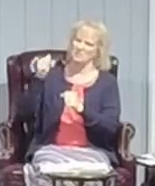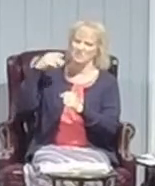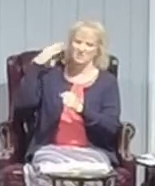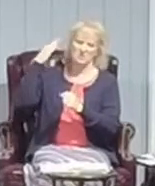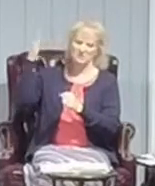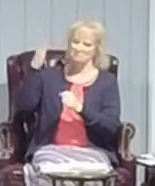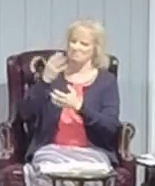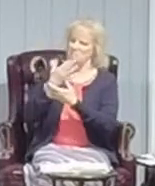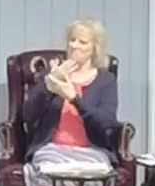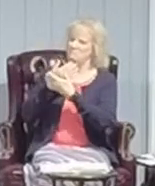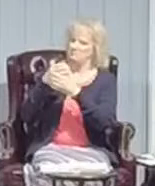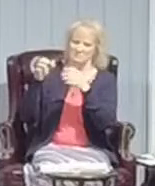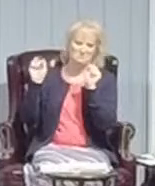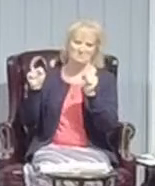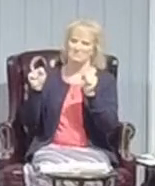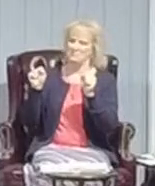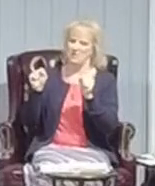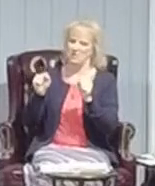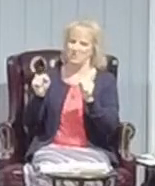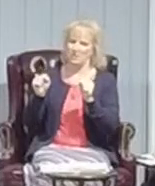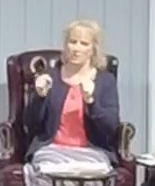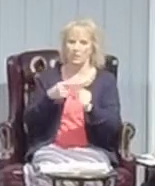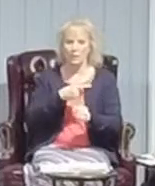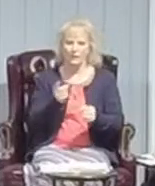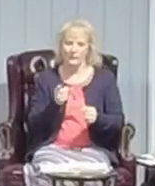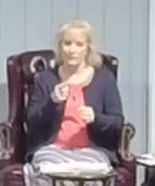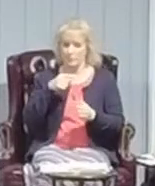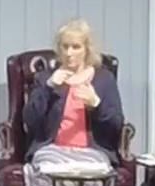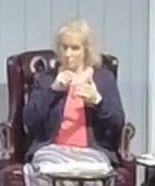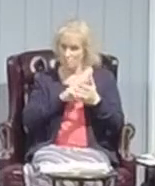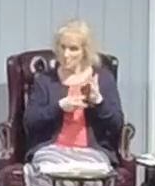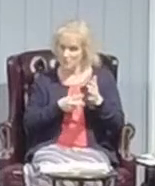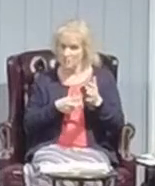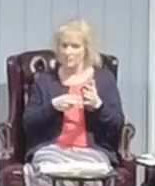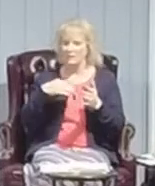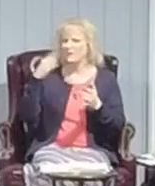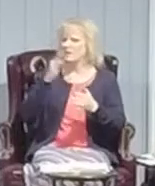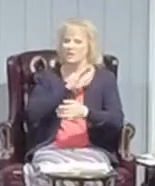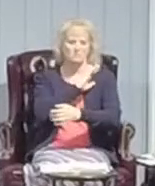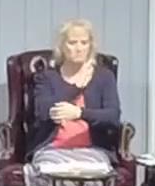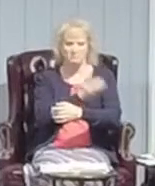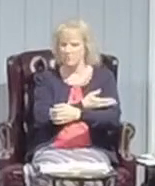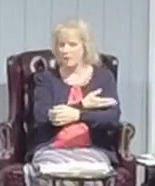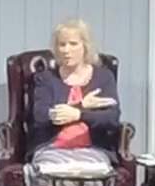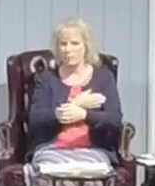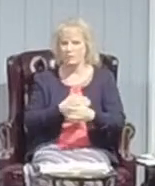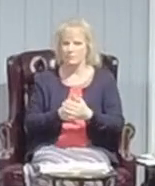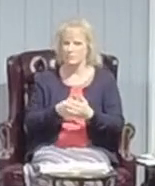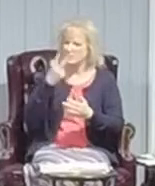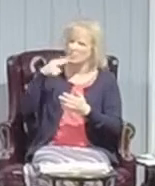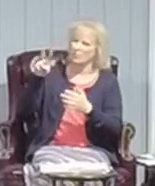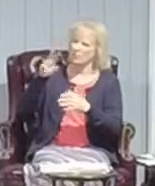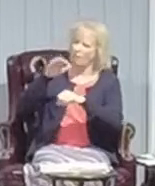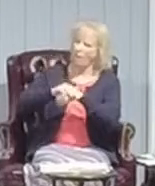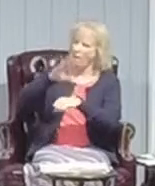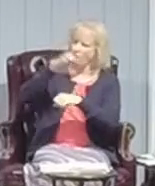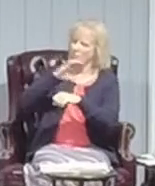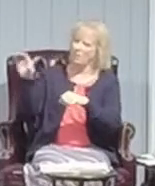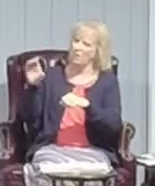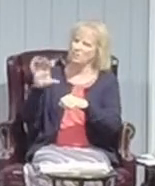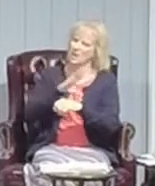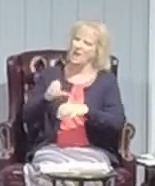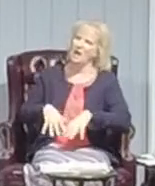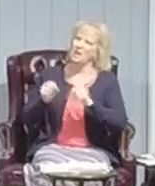they're saying he's powerless. They're looking at him on that cross, hanging there, and they're claiming that he